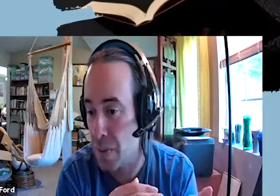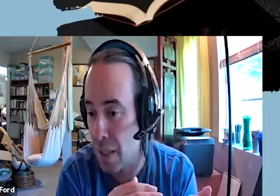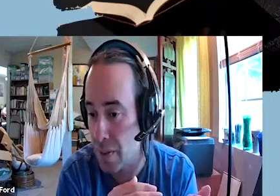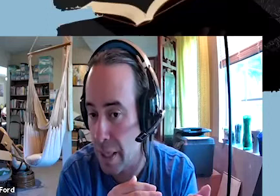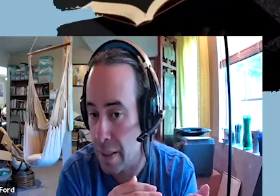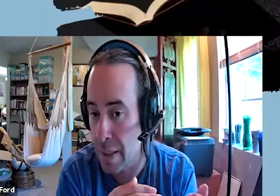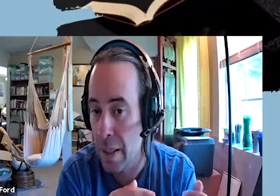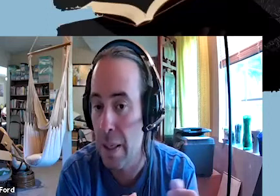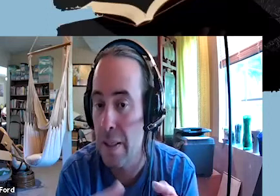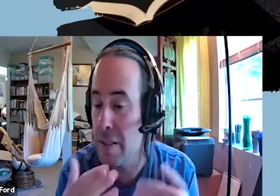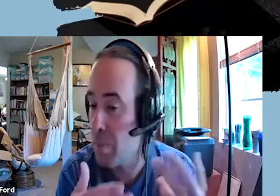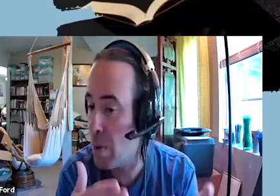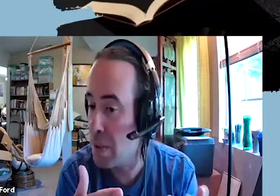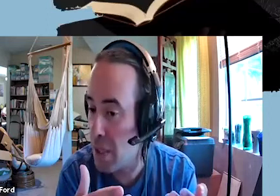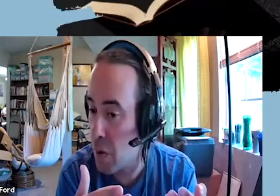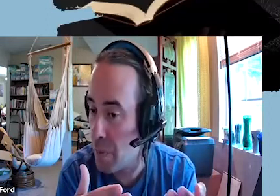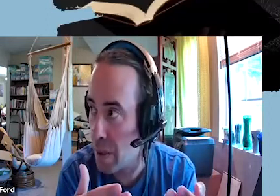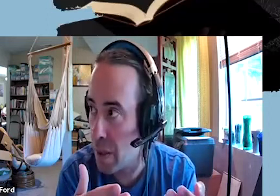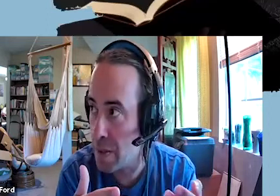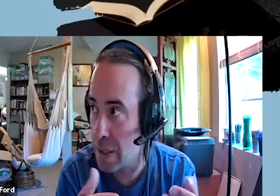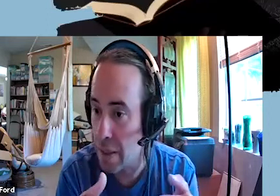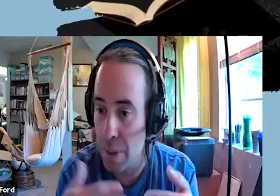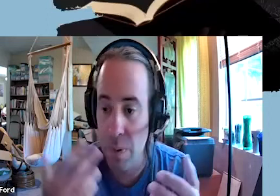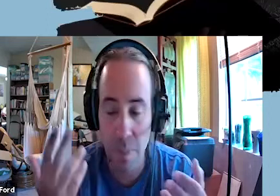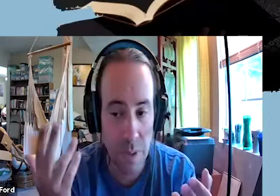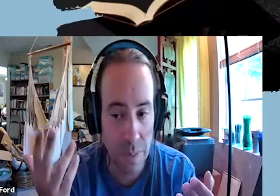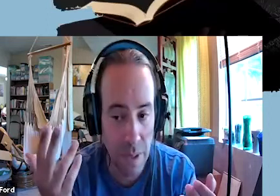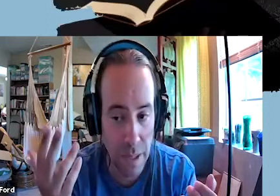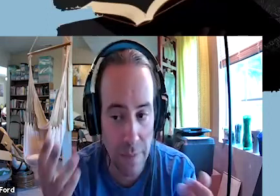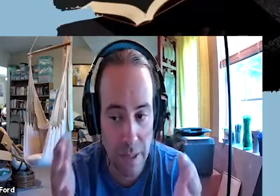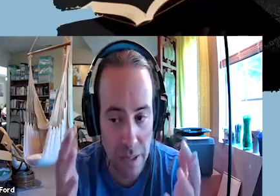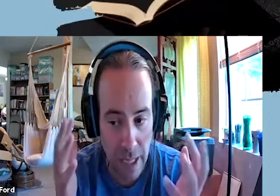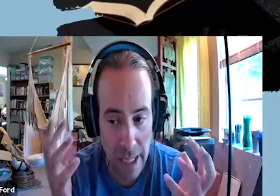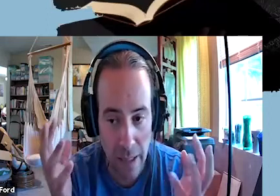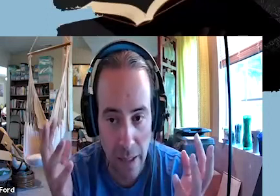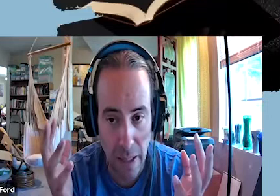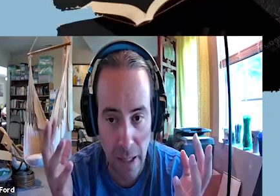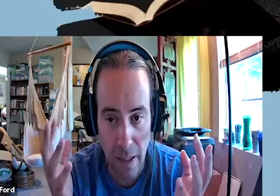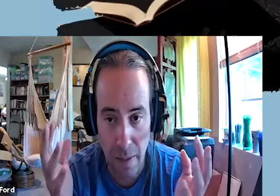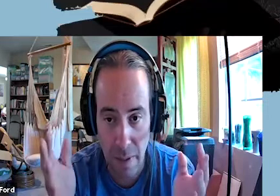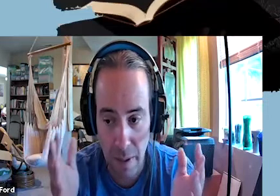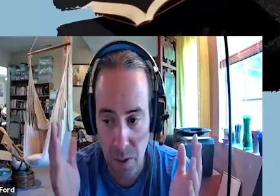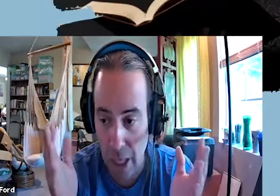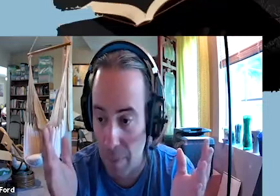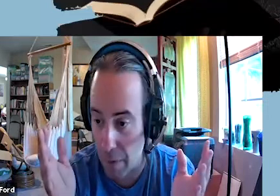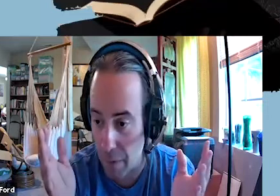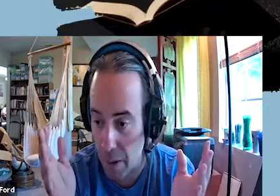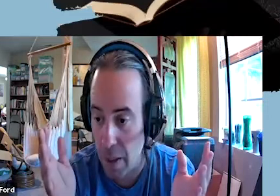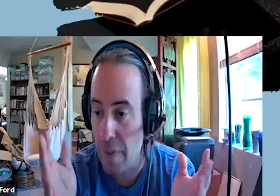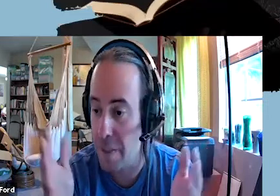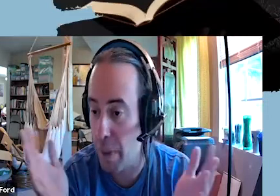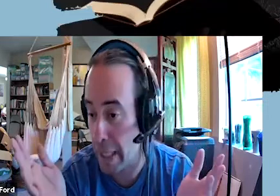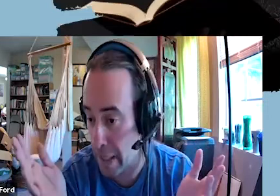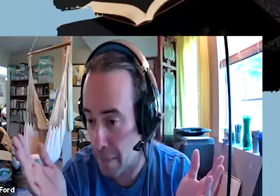the actual contract. This is important to know because people seem to think that if they sign the job